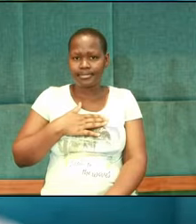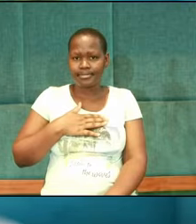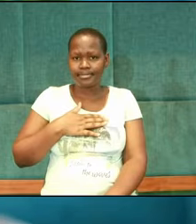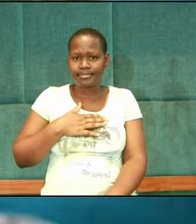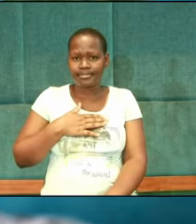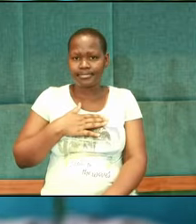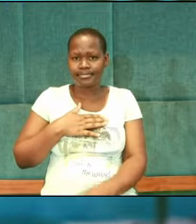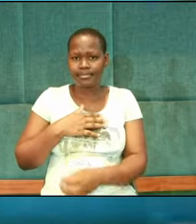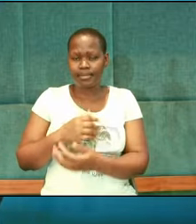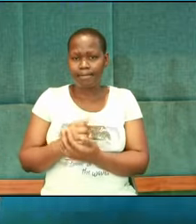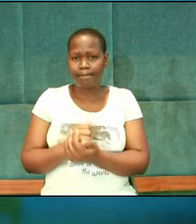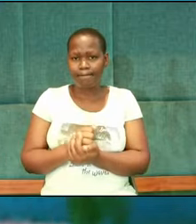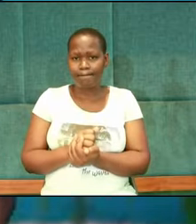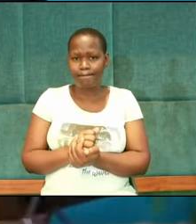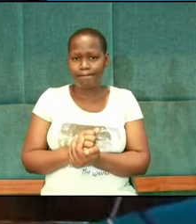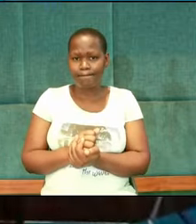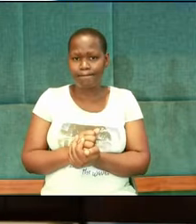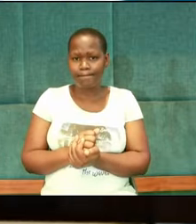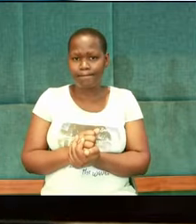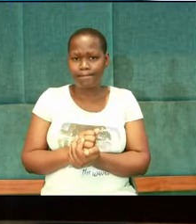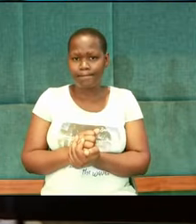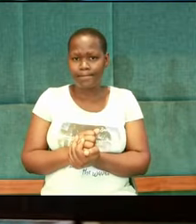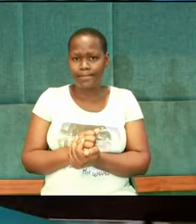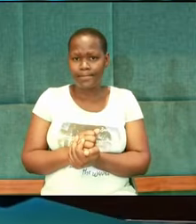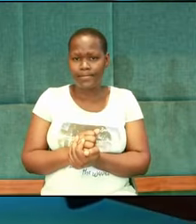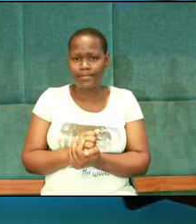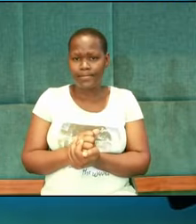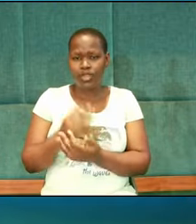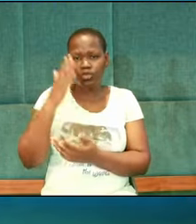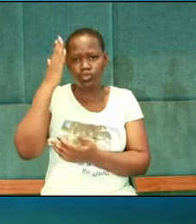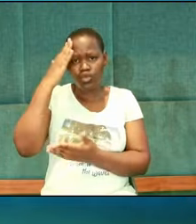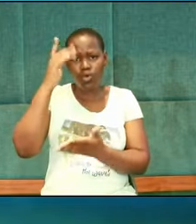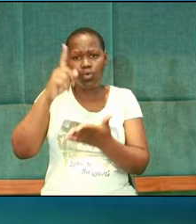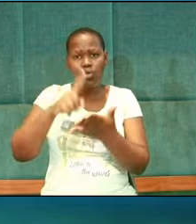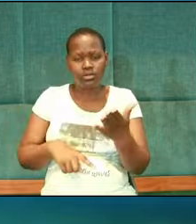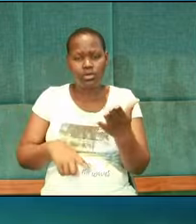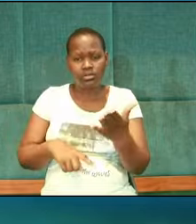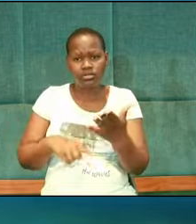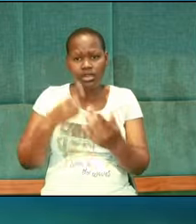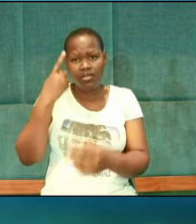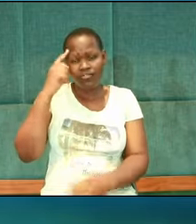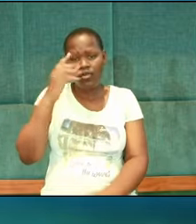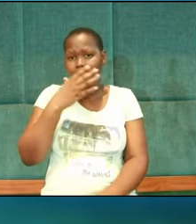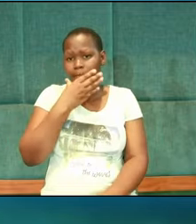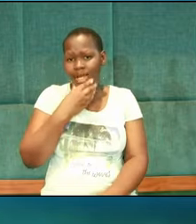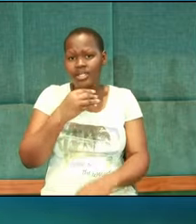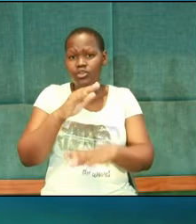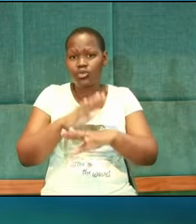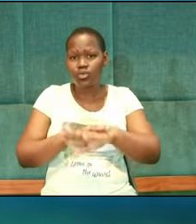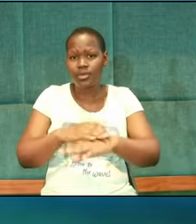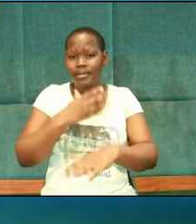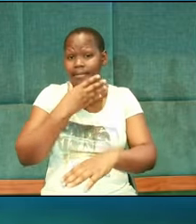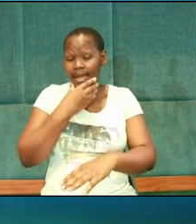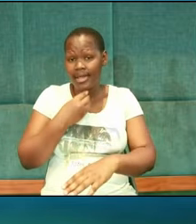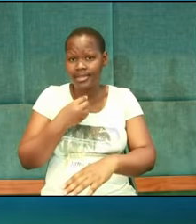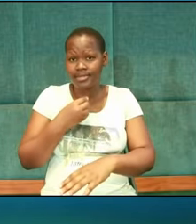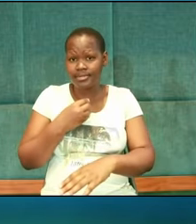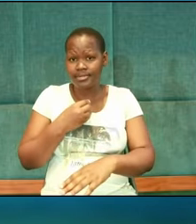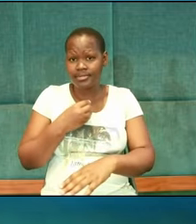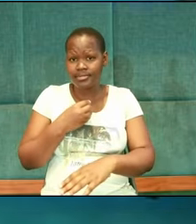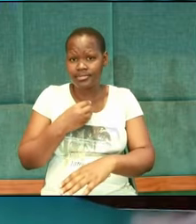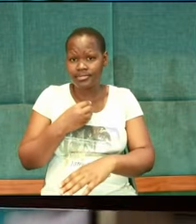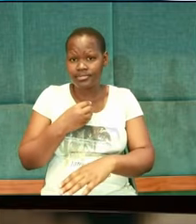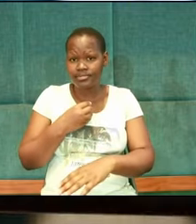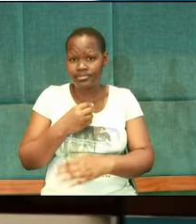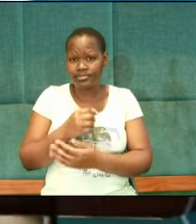done. By 9, she knows what it is for a man who is a good man, a bad man. I won't waste.